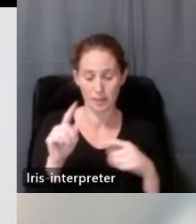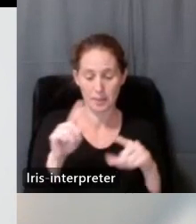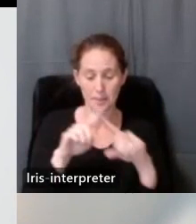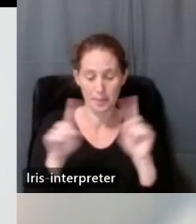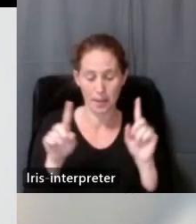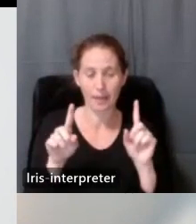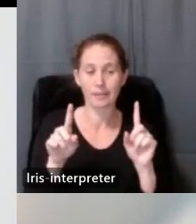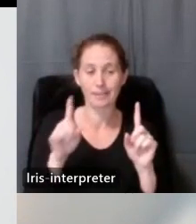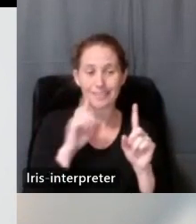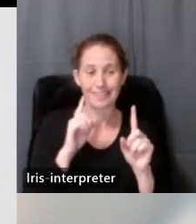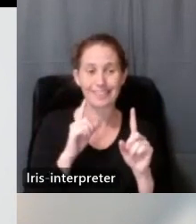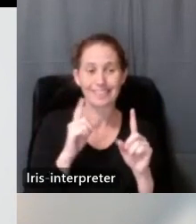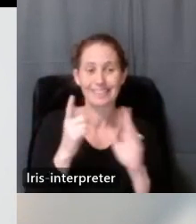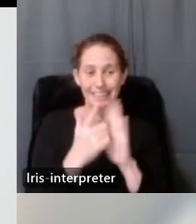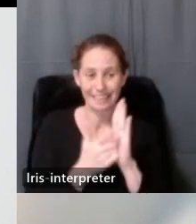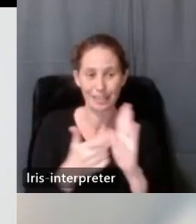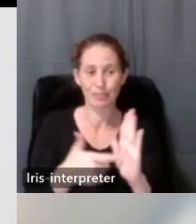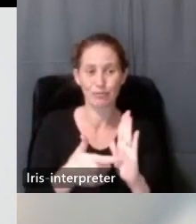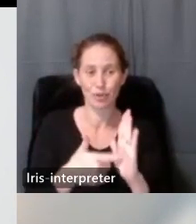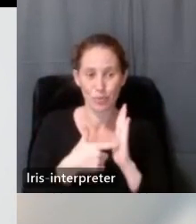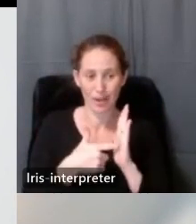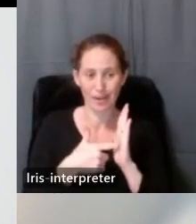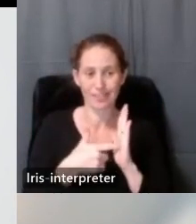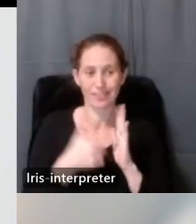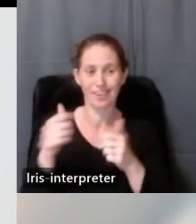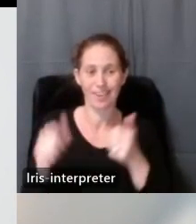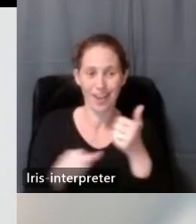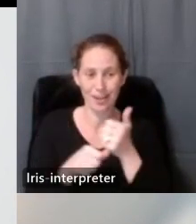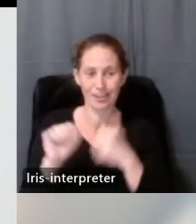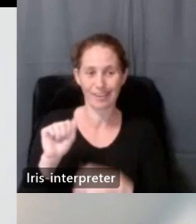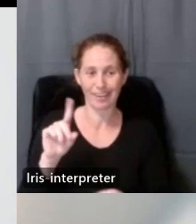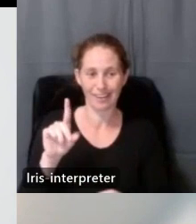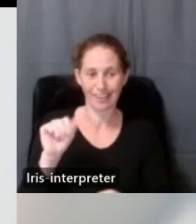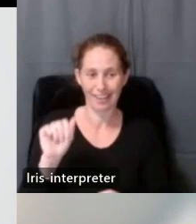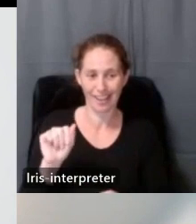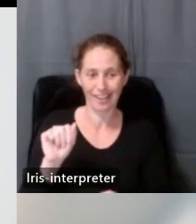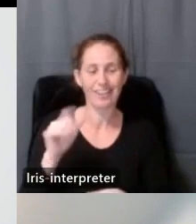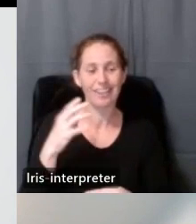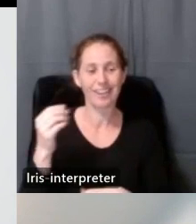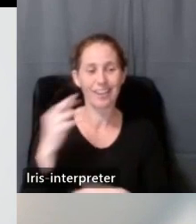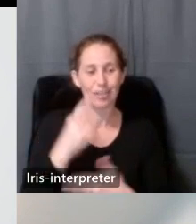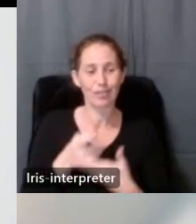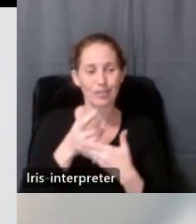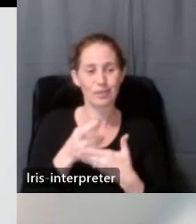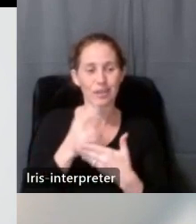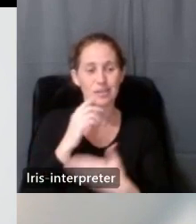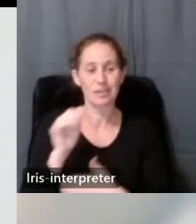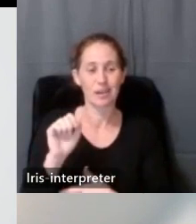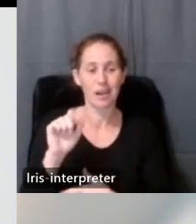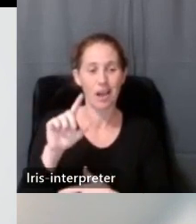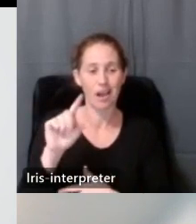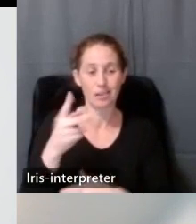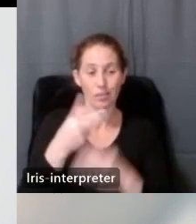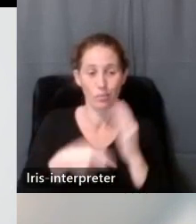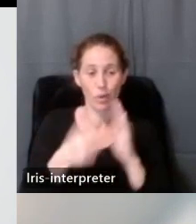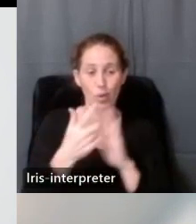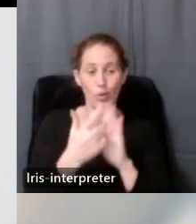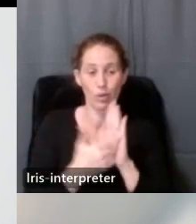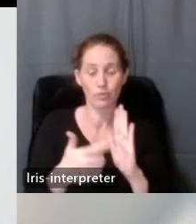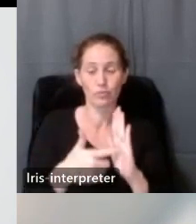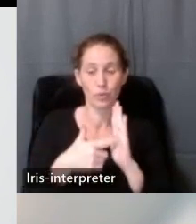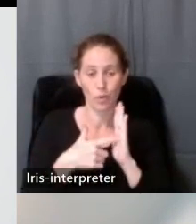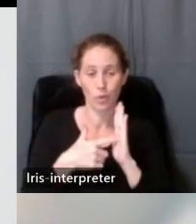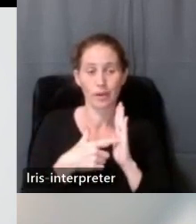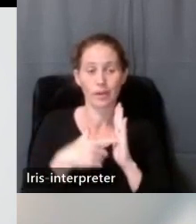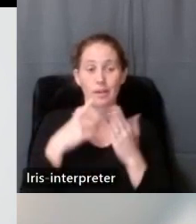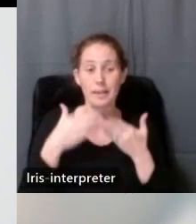it is a legal requirement under the ADA and the Rehabilitation Act. Both laws require